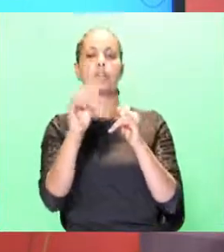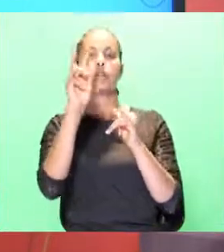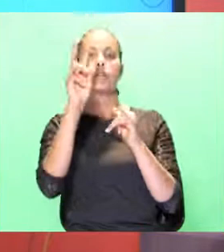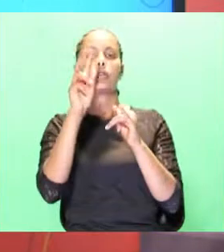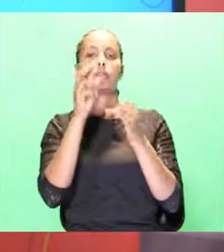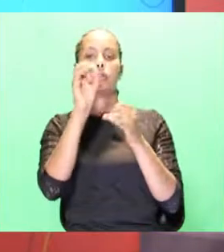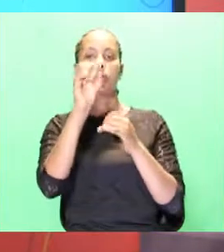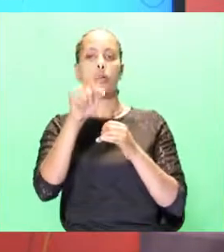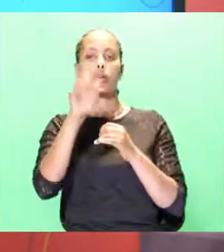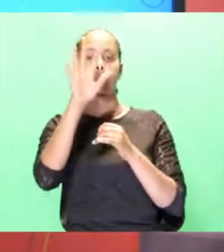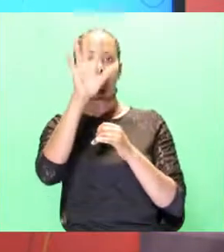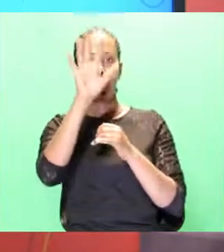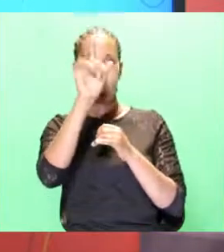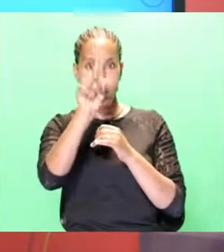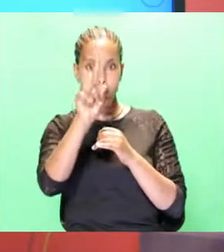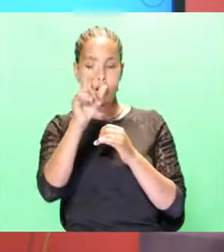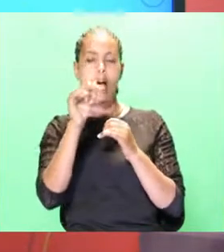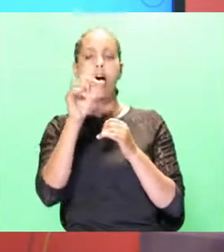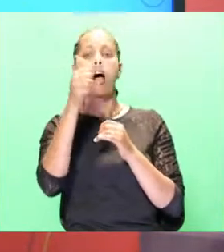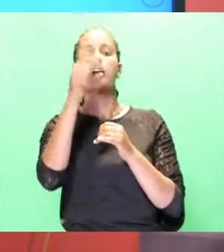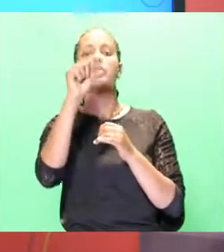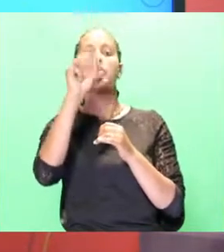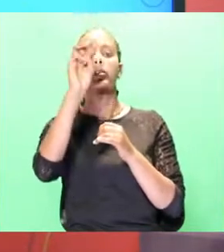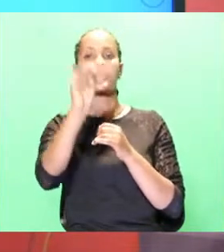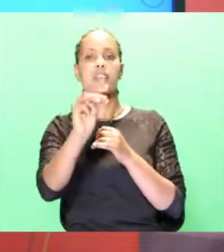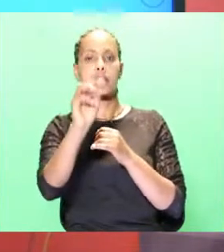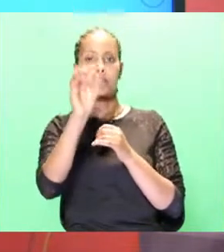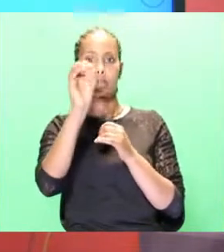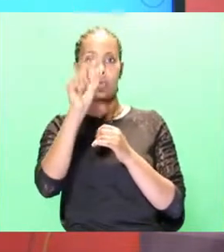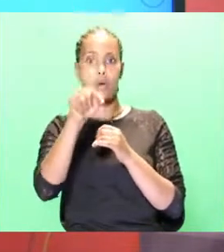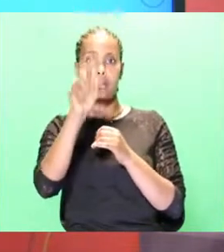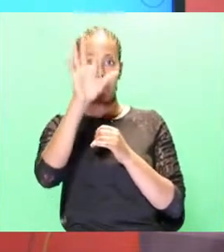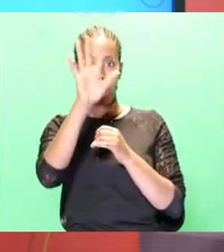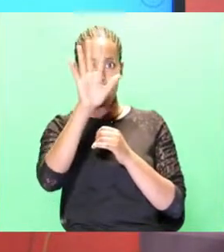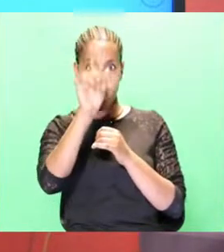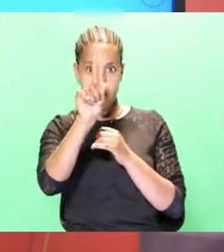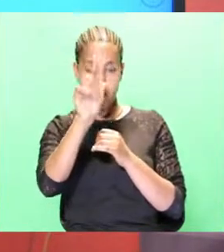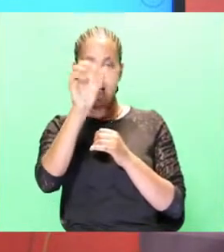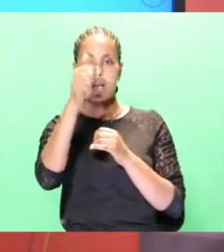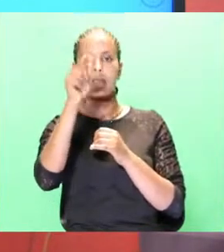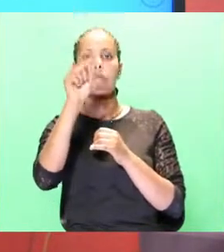is 0.1 atmosphere. 0.1 atmosphere.